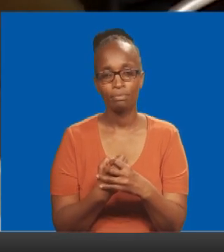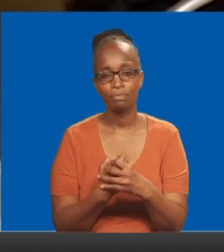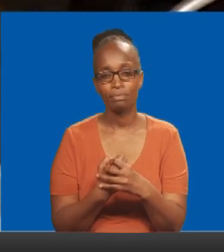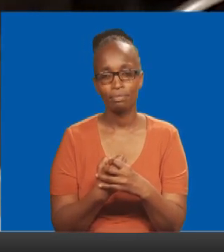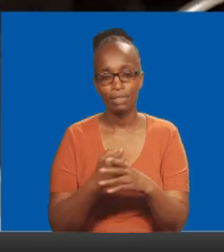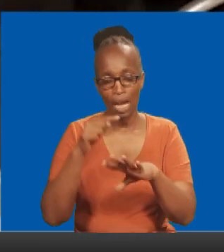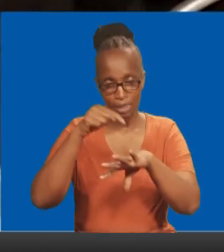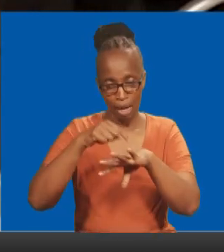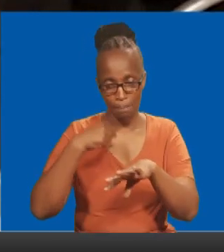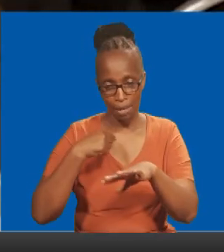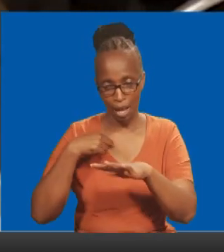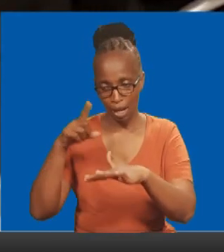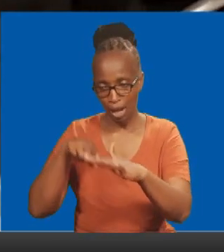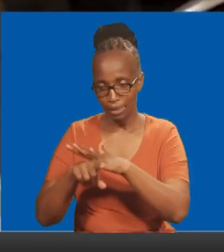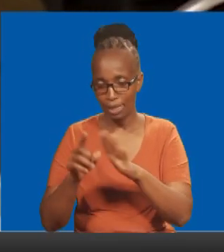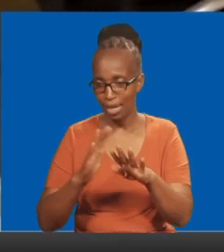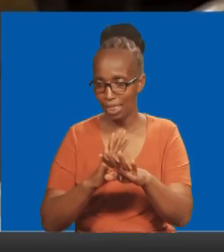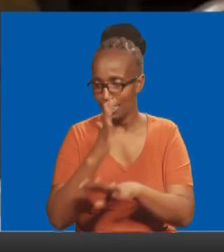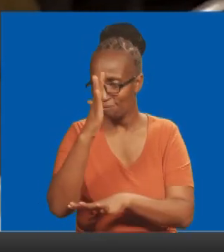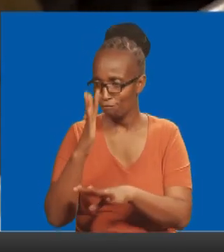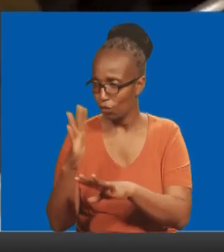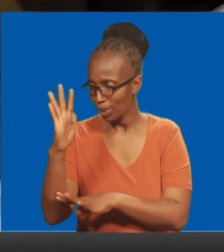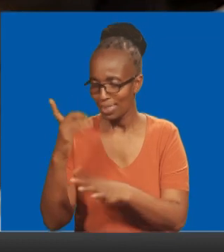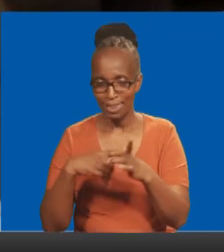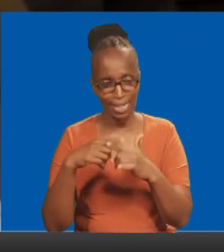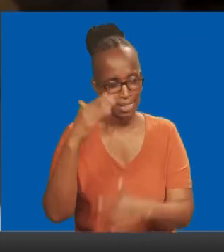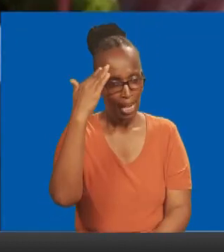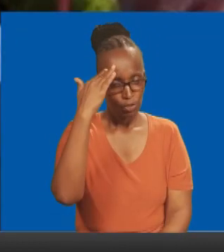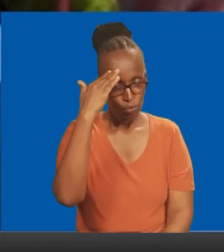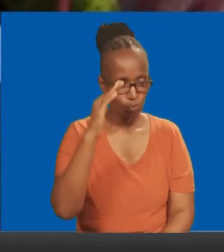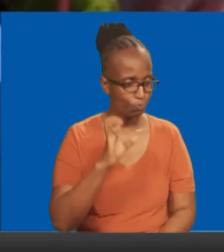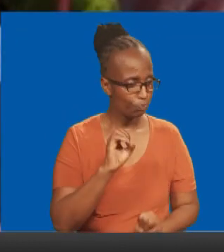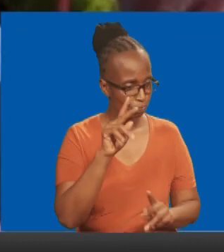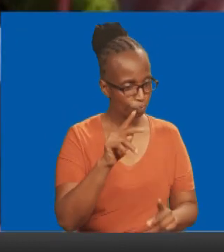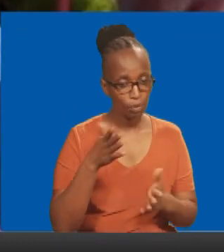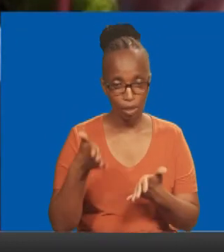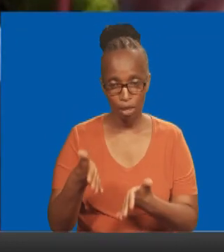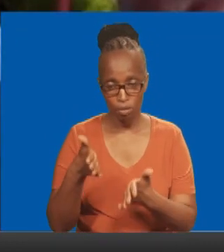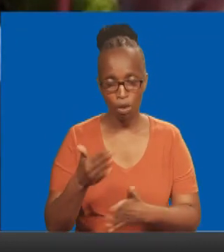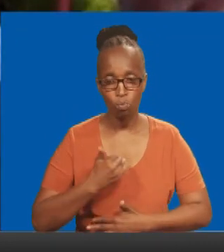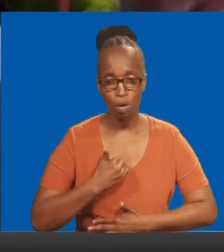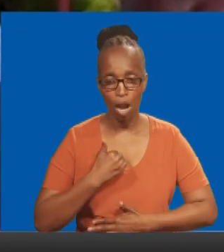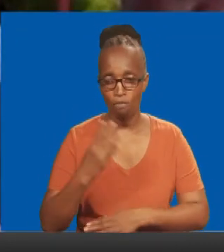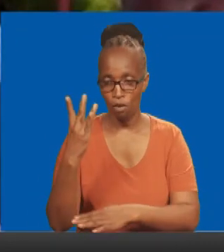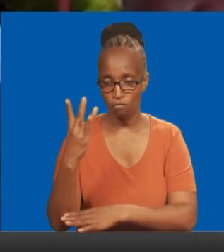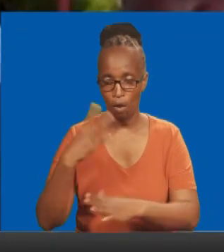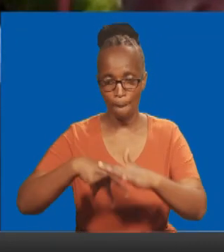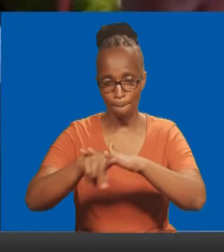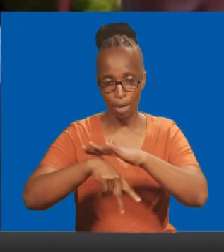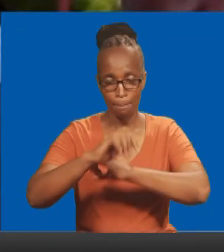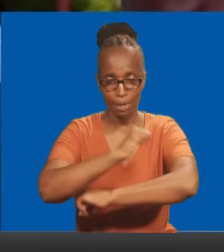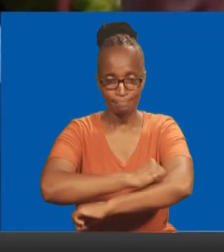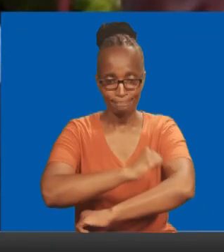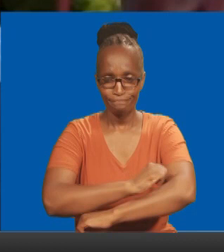Na hapo wakati niliingia msitu ndio nikajua kidogo niko sawa. There are now 4